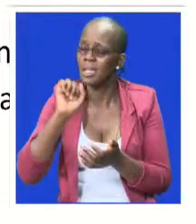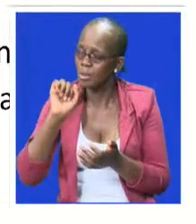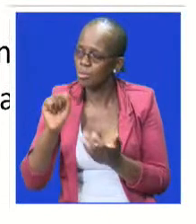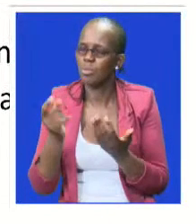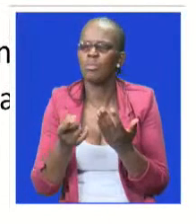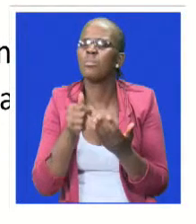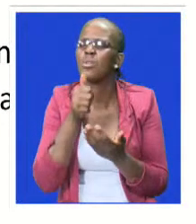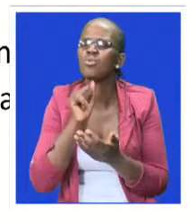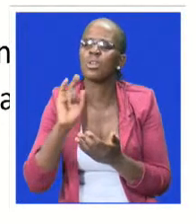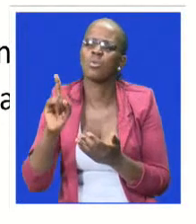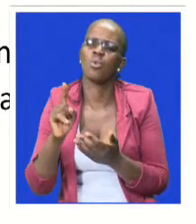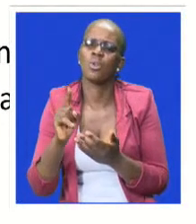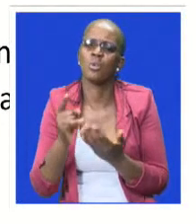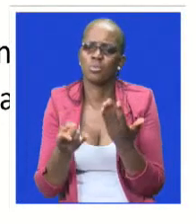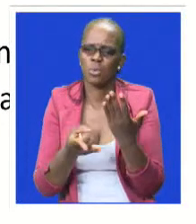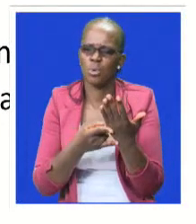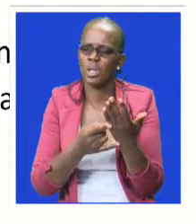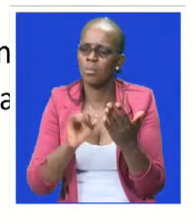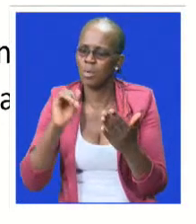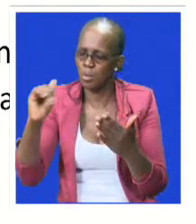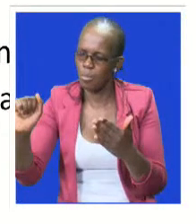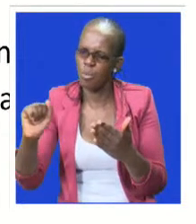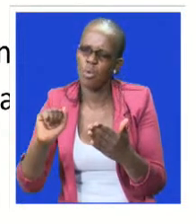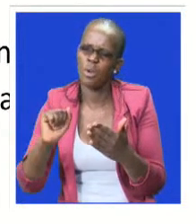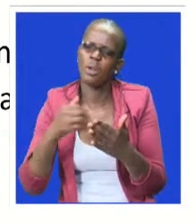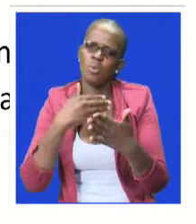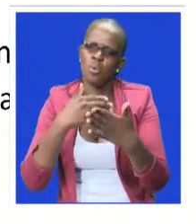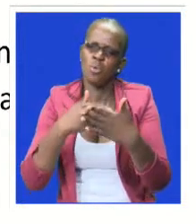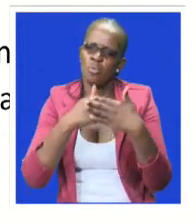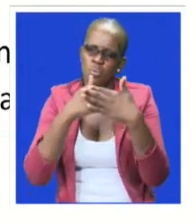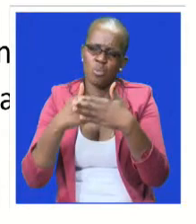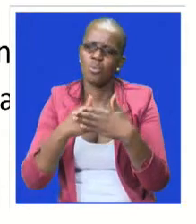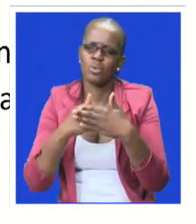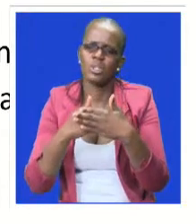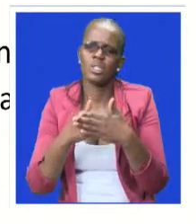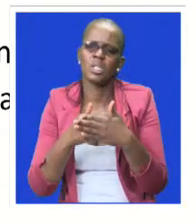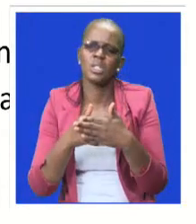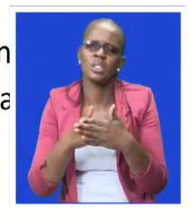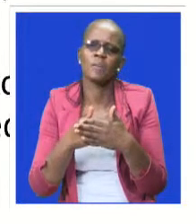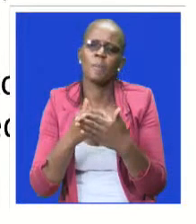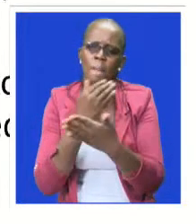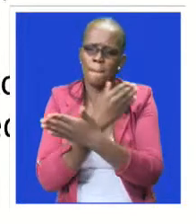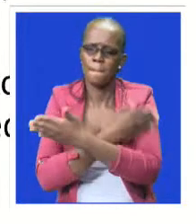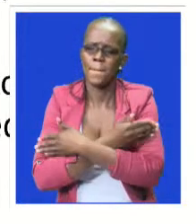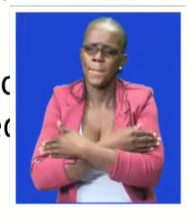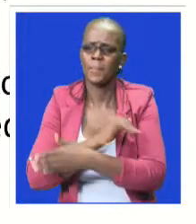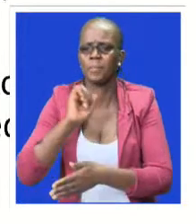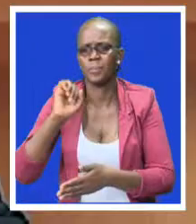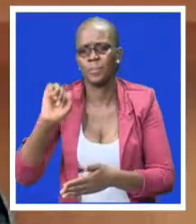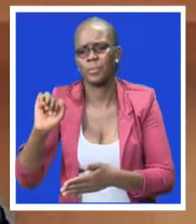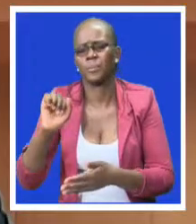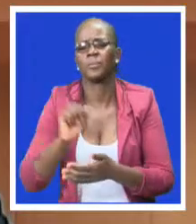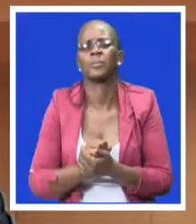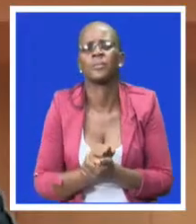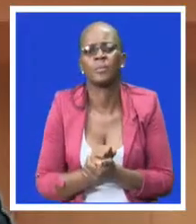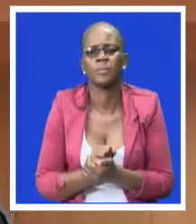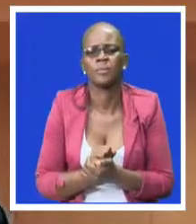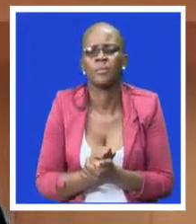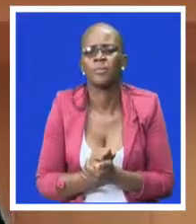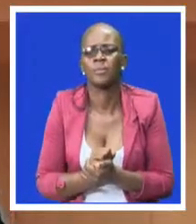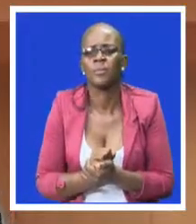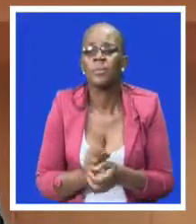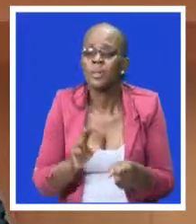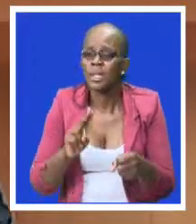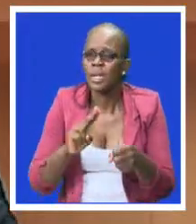themselves. And also they collected firewood. That was the duty that